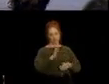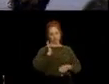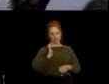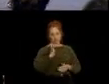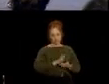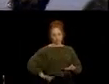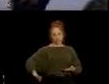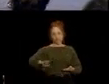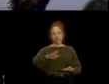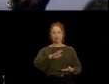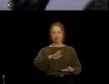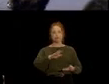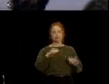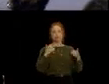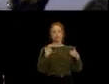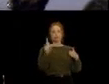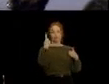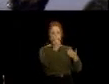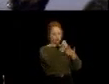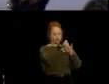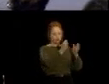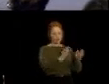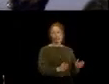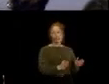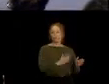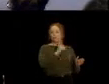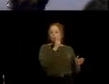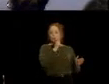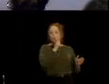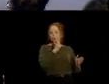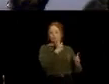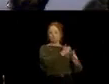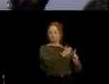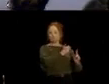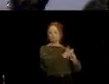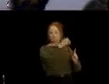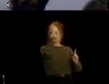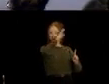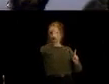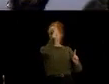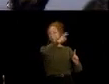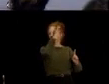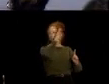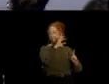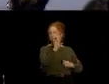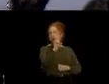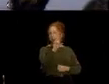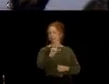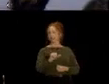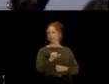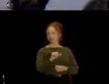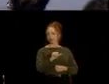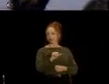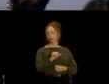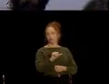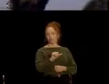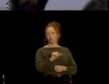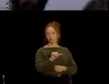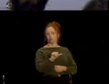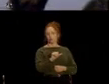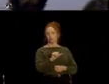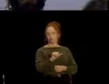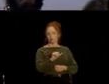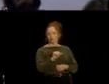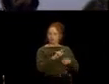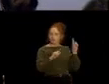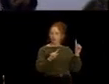I had a therapist who did not at all understand the reality of disability. And it was just because, like, I still